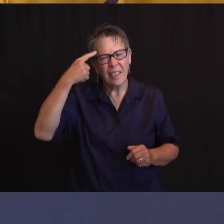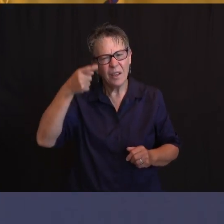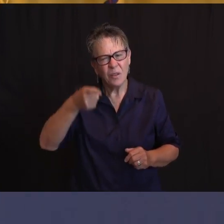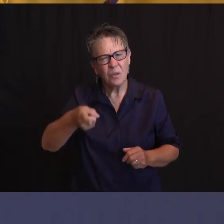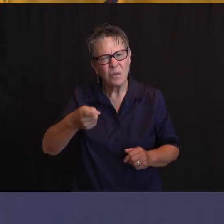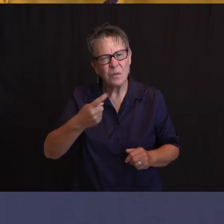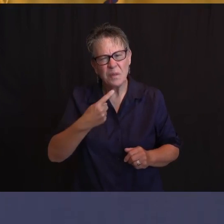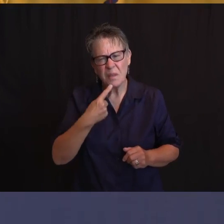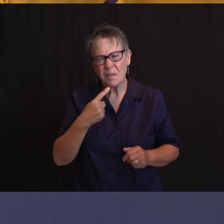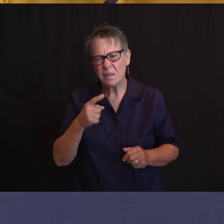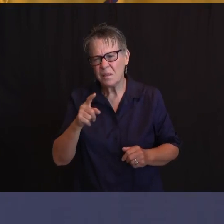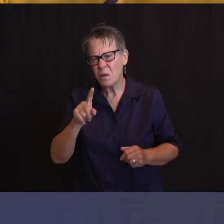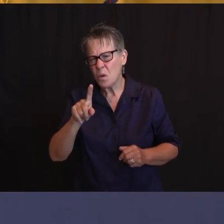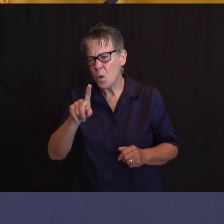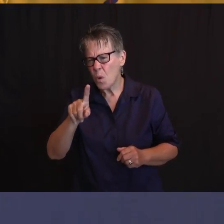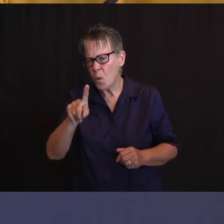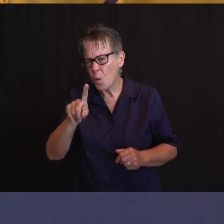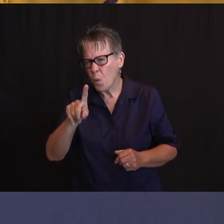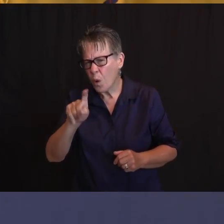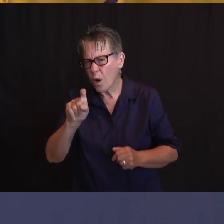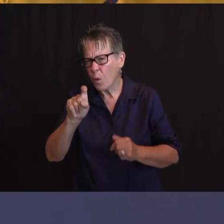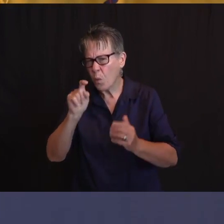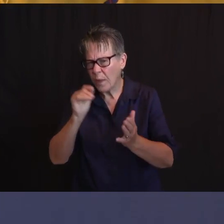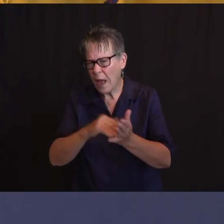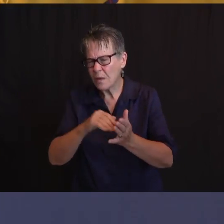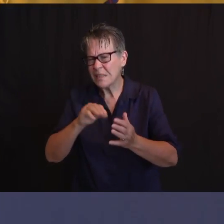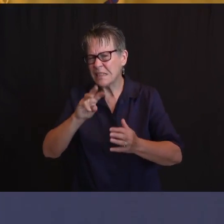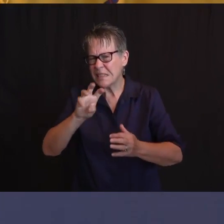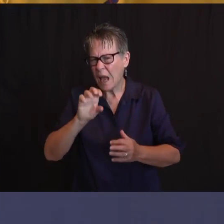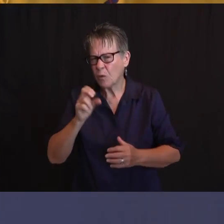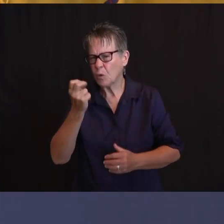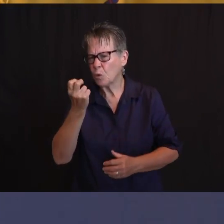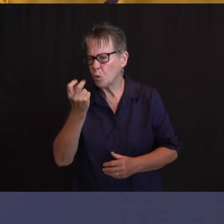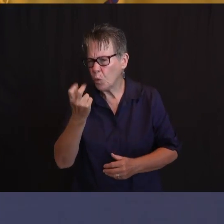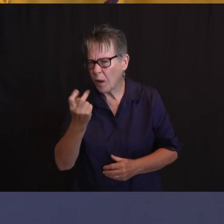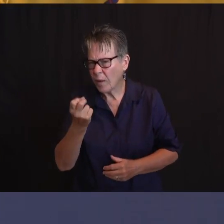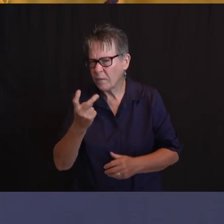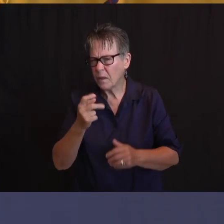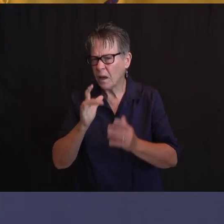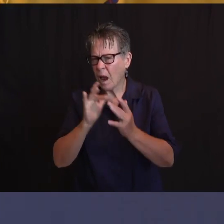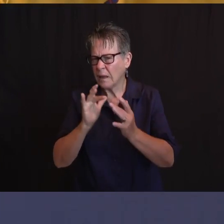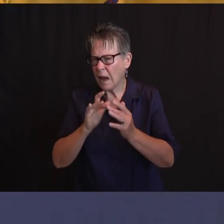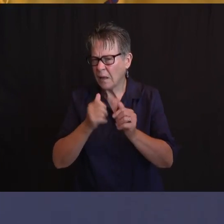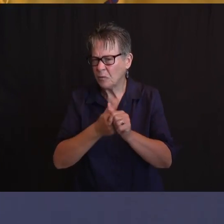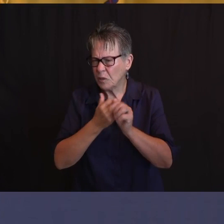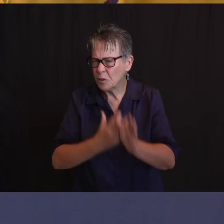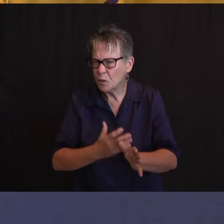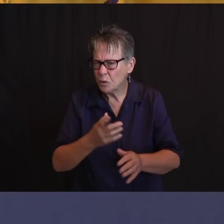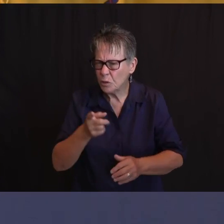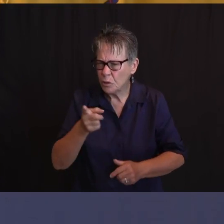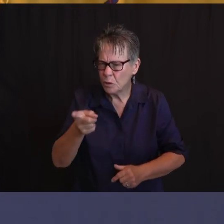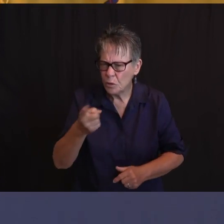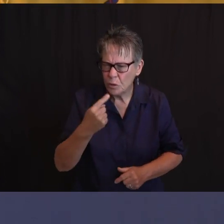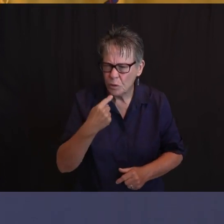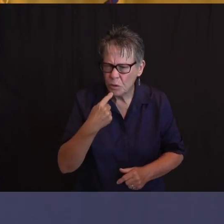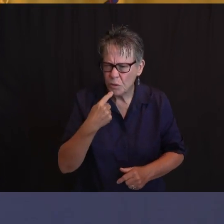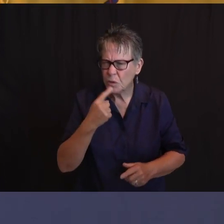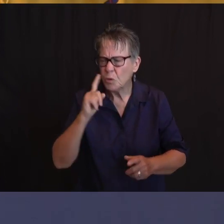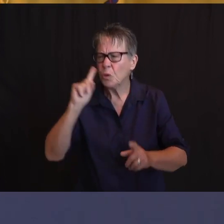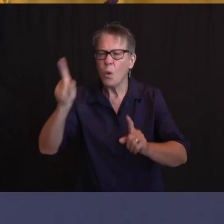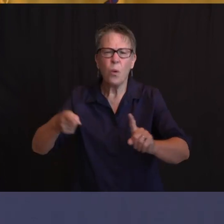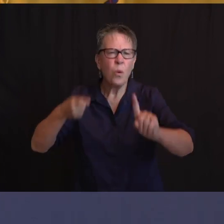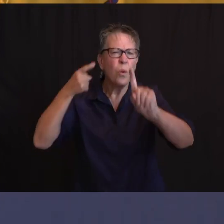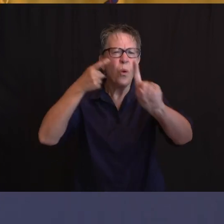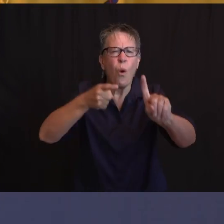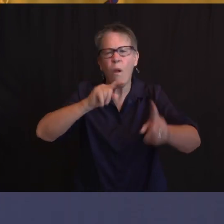now in the state. What's the number you're trying to get to? How many does the state need? And since you were talking about